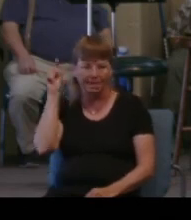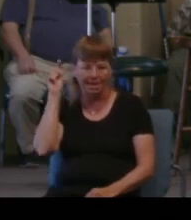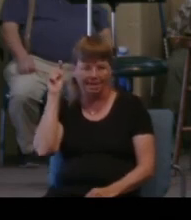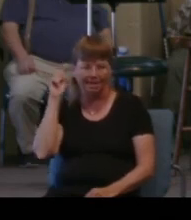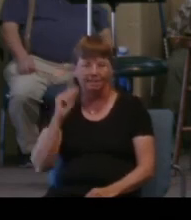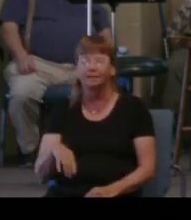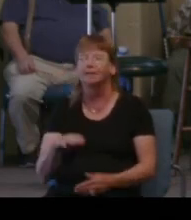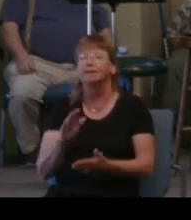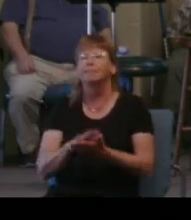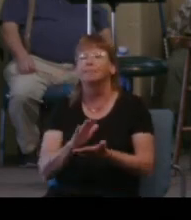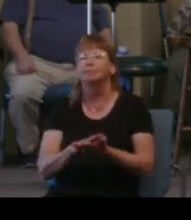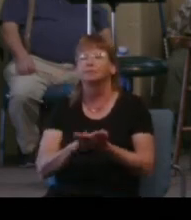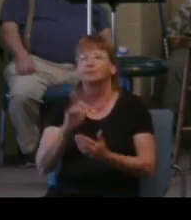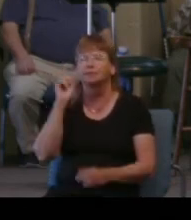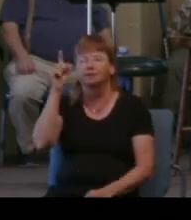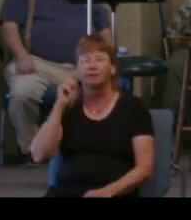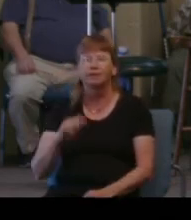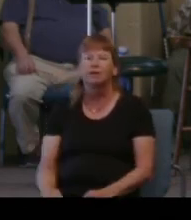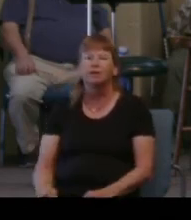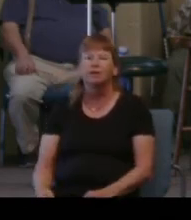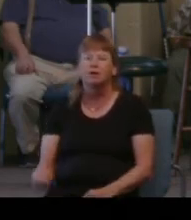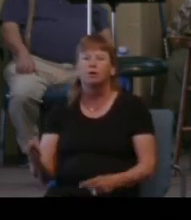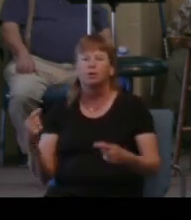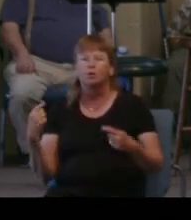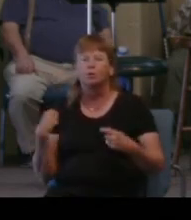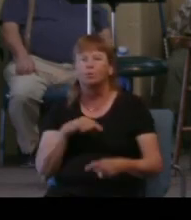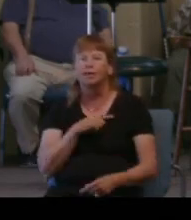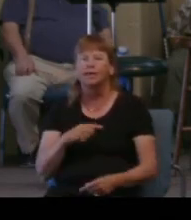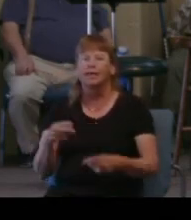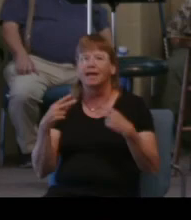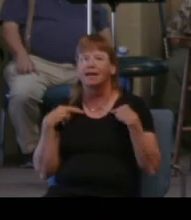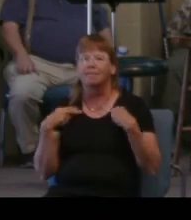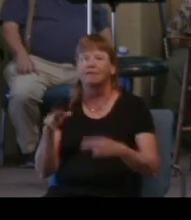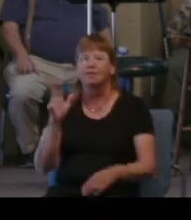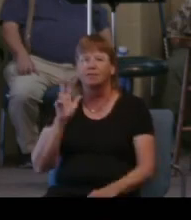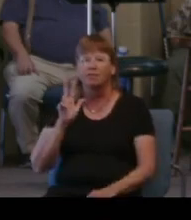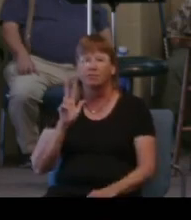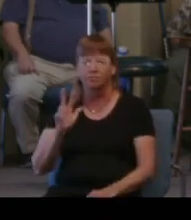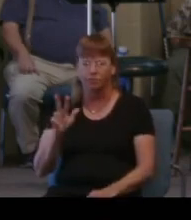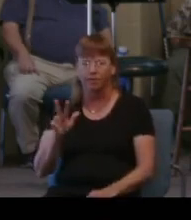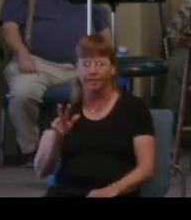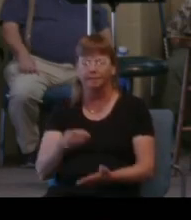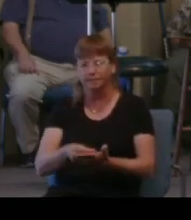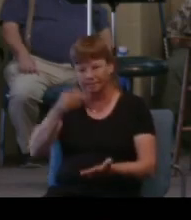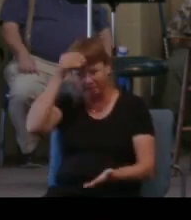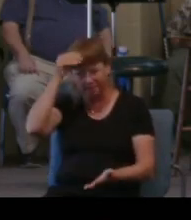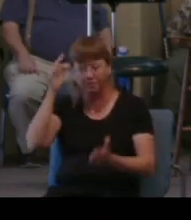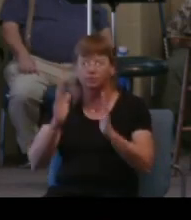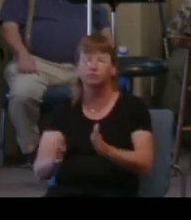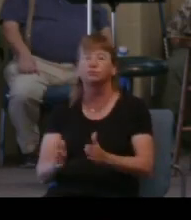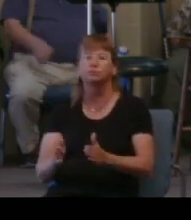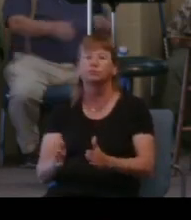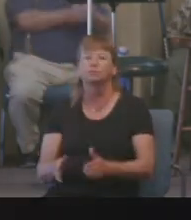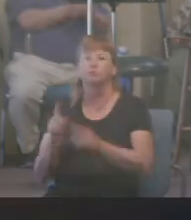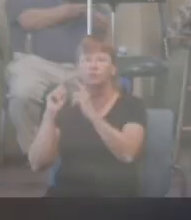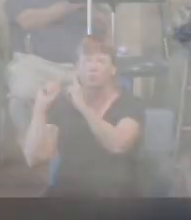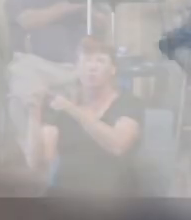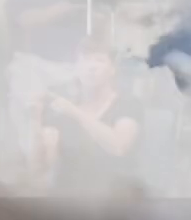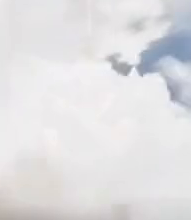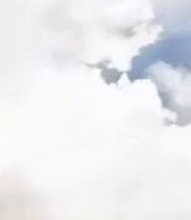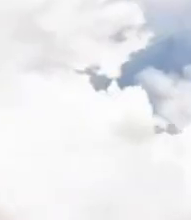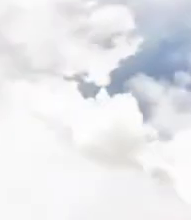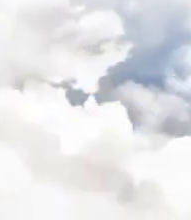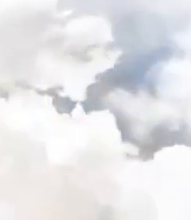three that are going, and give you the opportunity to pray for them and pray for the other side of the world as we go this summer. So I appreciate it. Thank you so much.